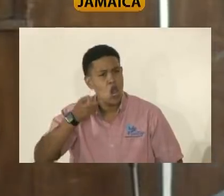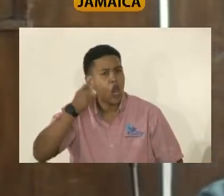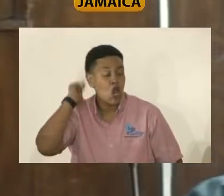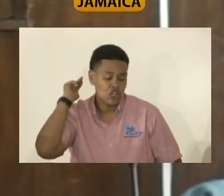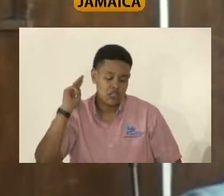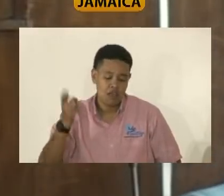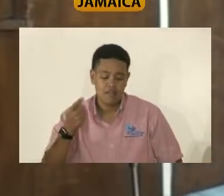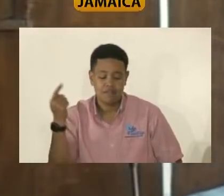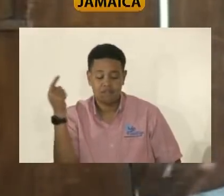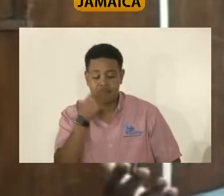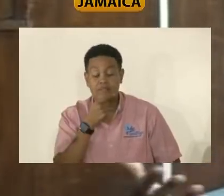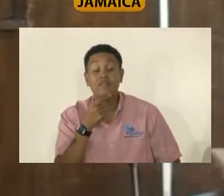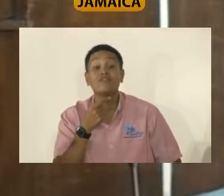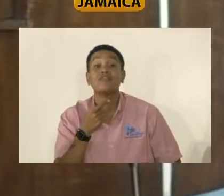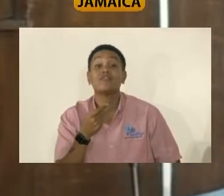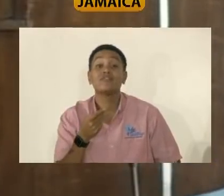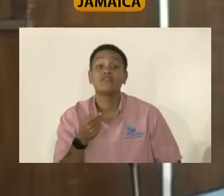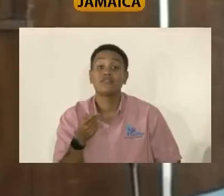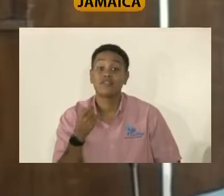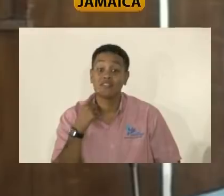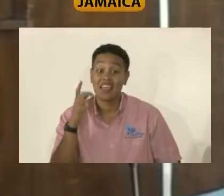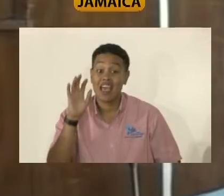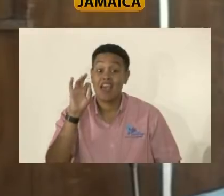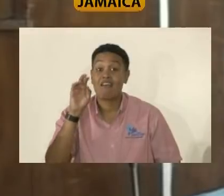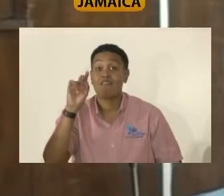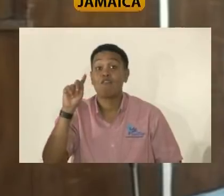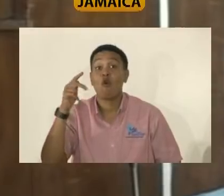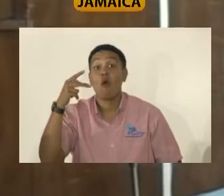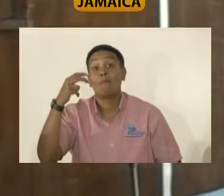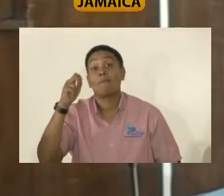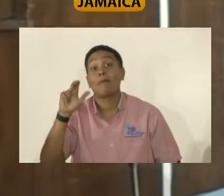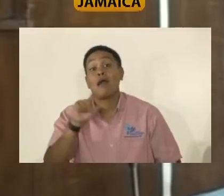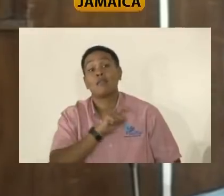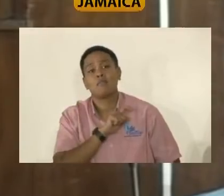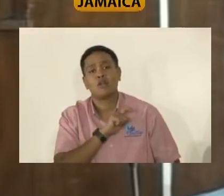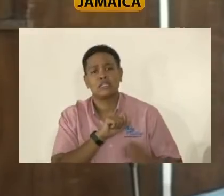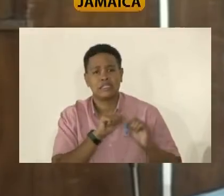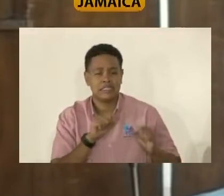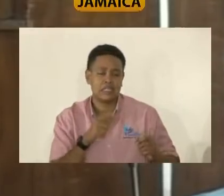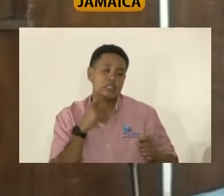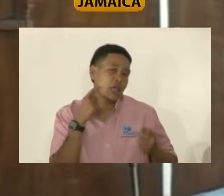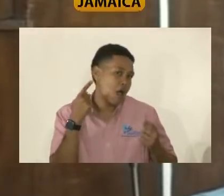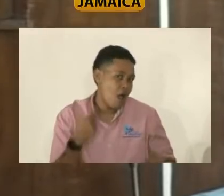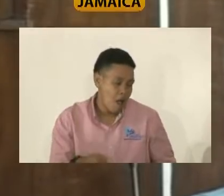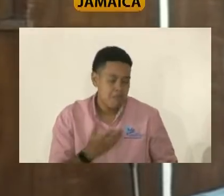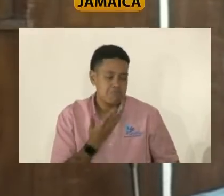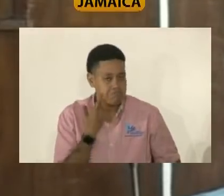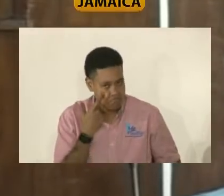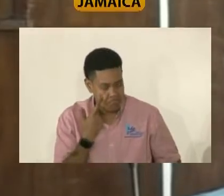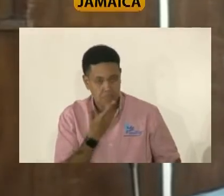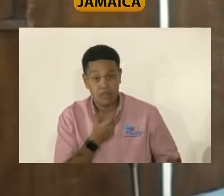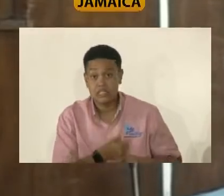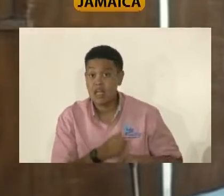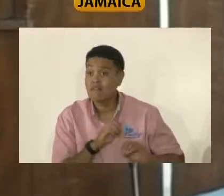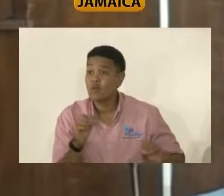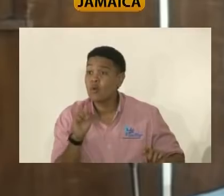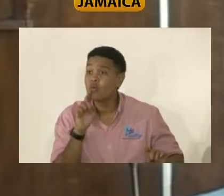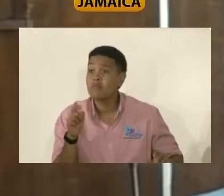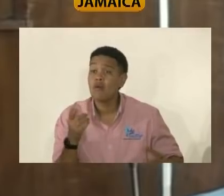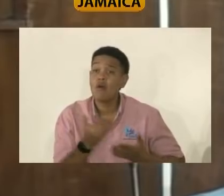off, allegedly, at the Four Pass police station, not only has been there no report from the